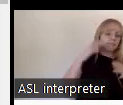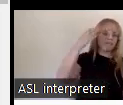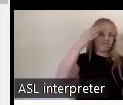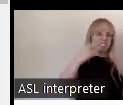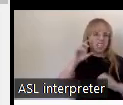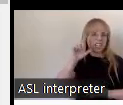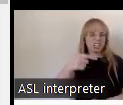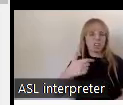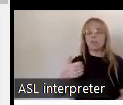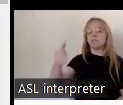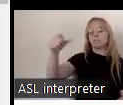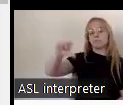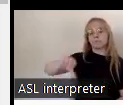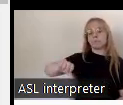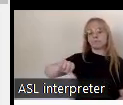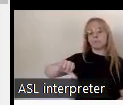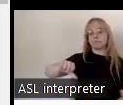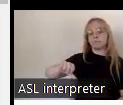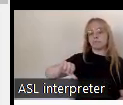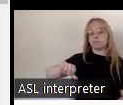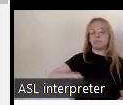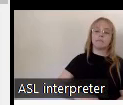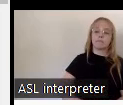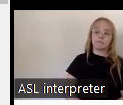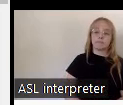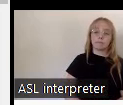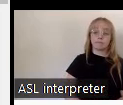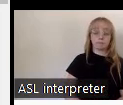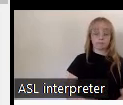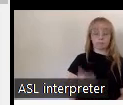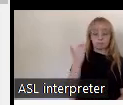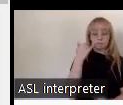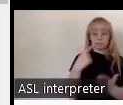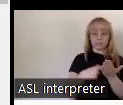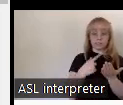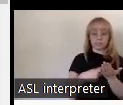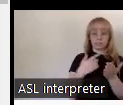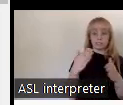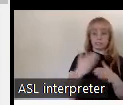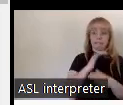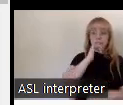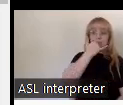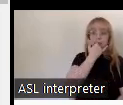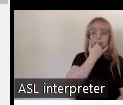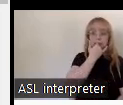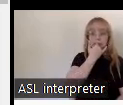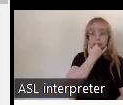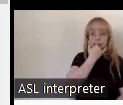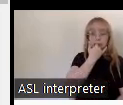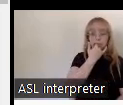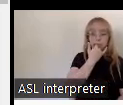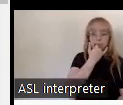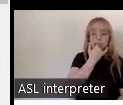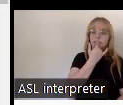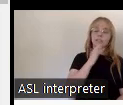to decline having it shared with me, because sometimes people share things accidentally. And so